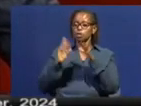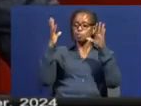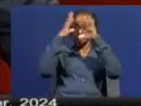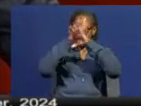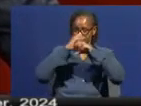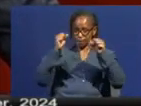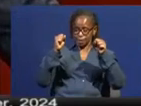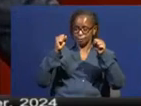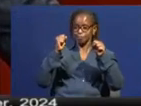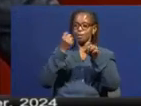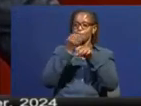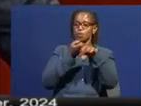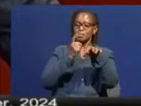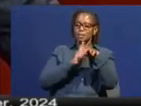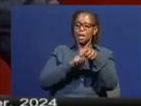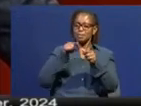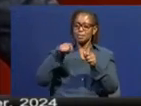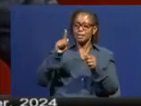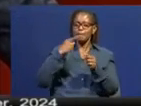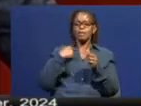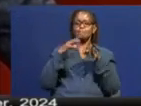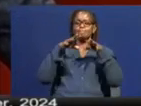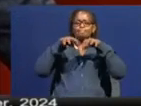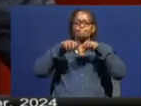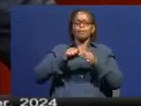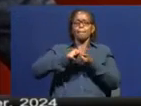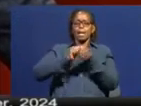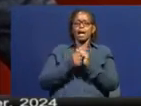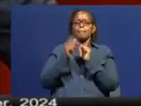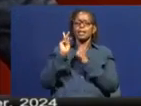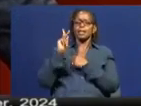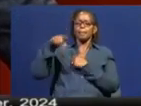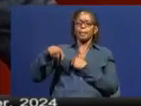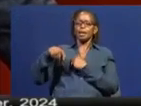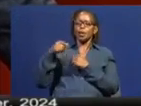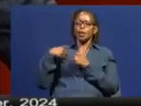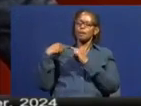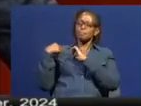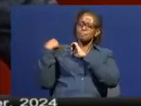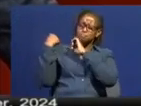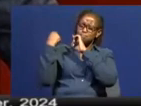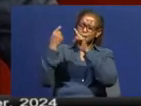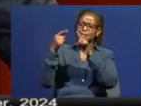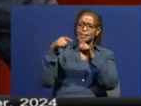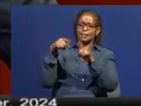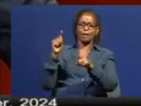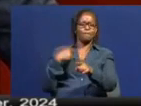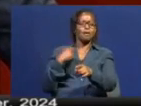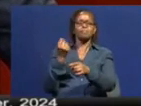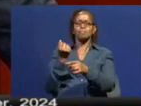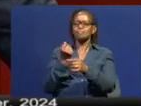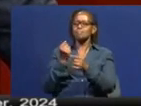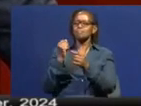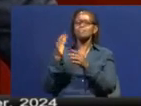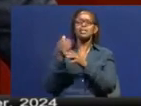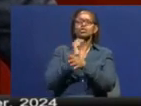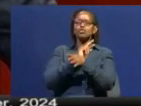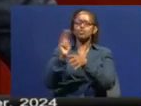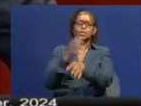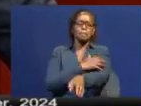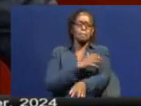since he assumed office, we have witnessed nothing but abuse of power, discrimination